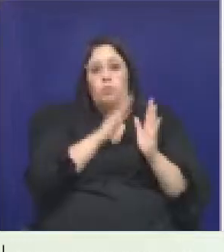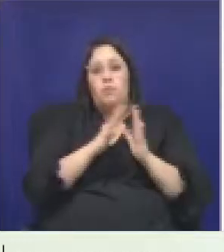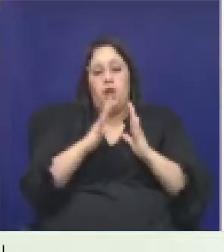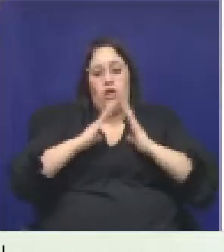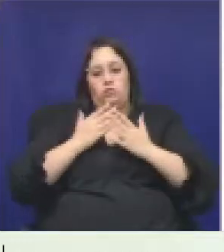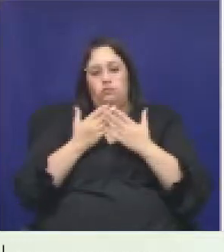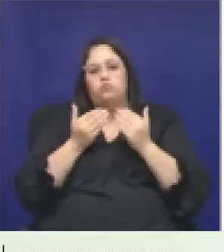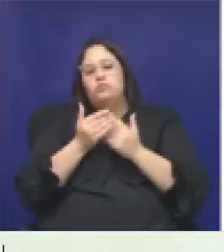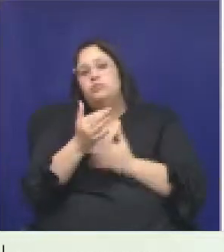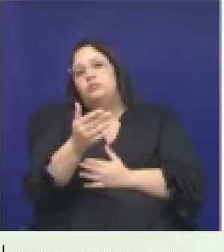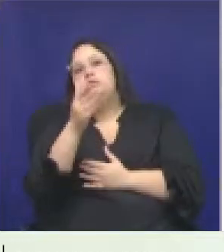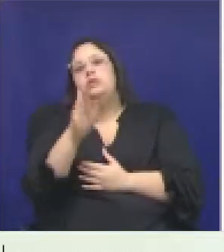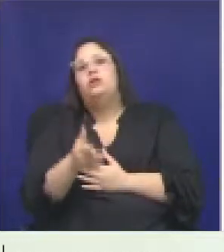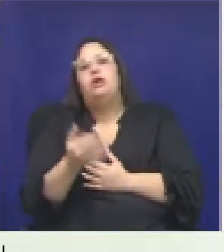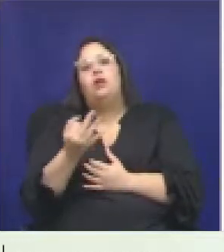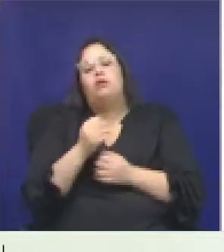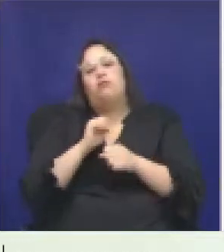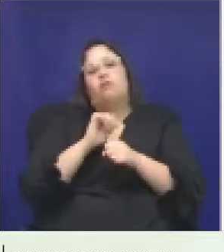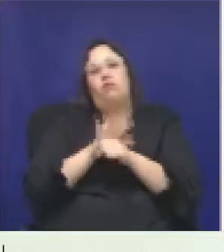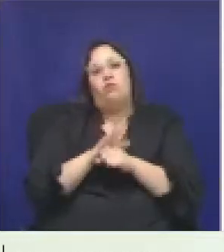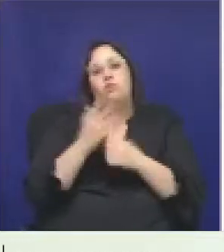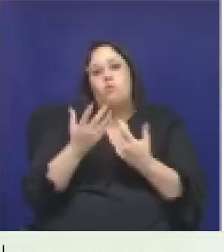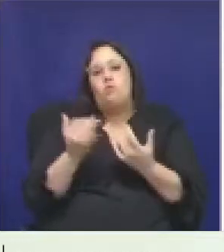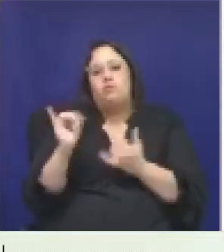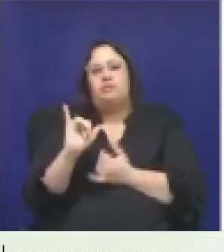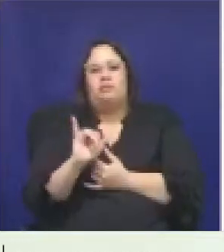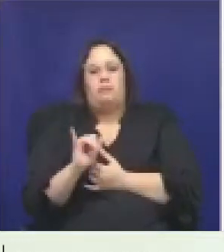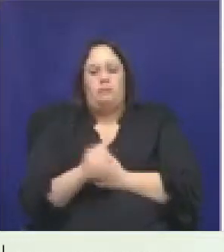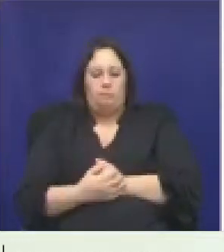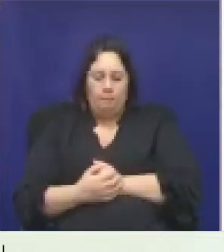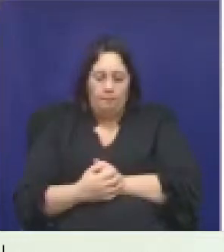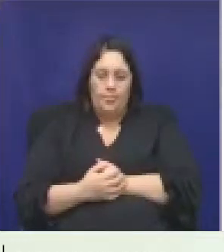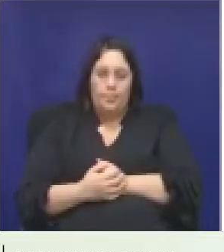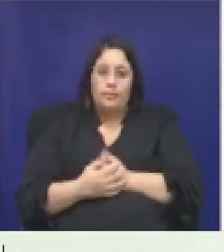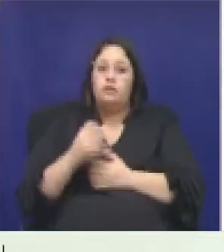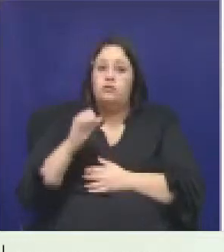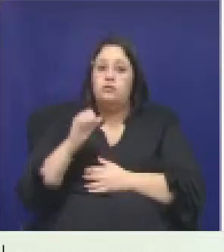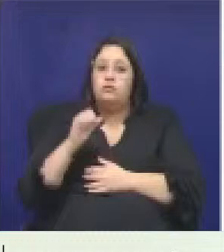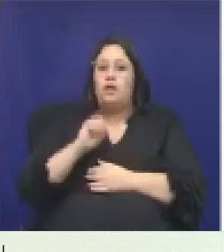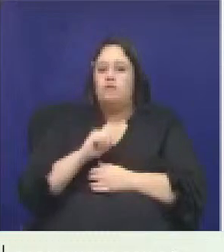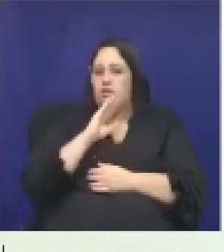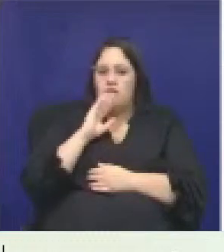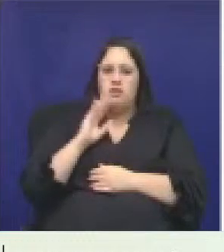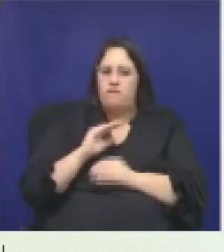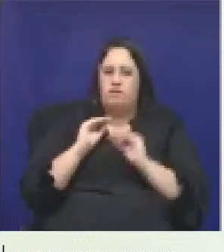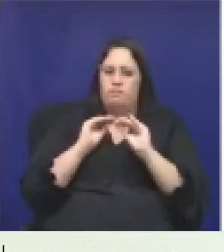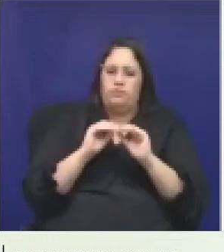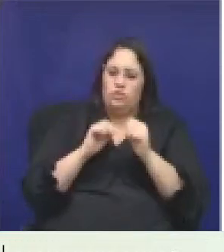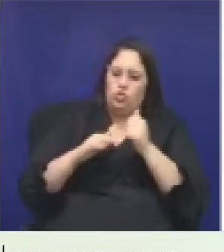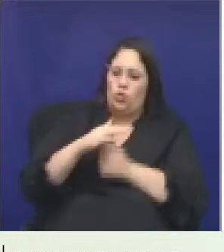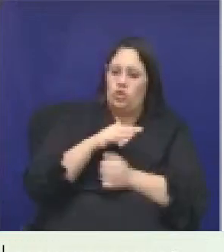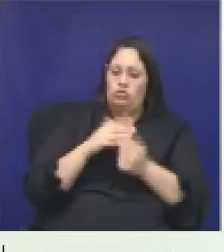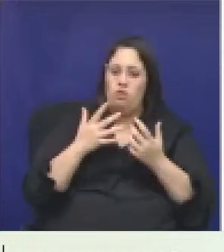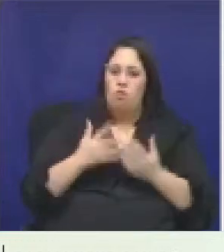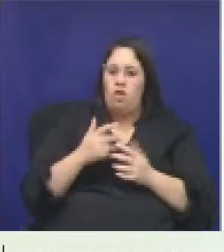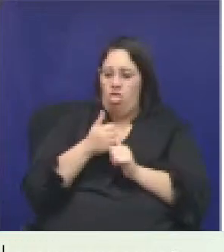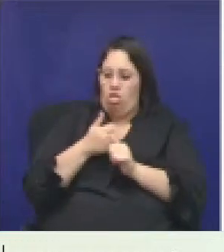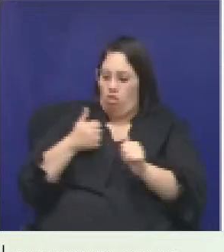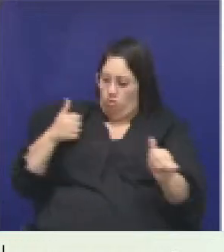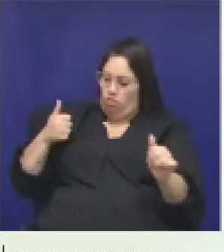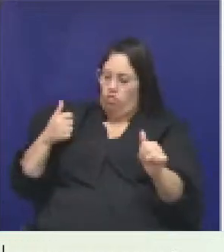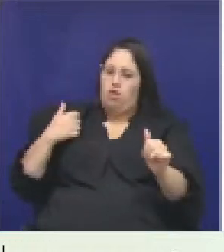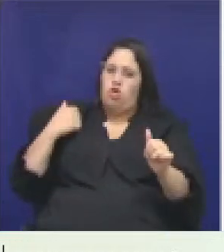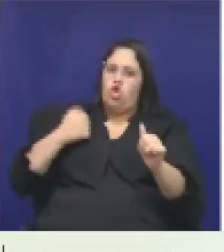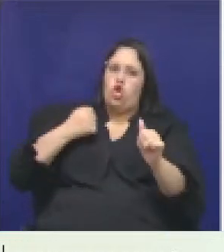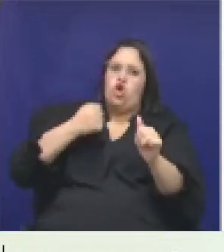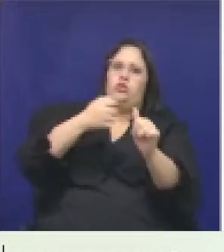for the eventualities such as COVID or the like. South Africa should never be placed in a situation where backlogs span